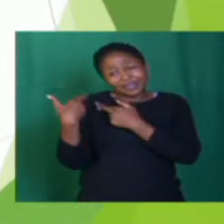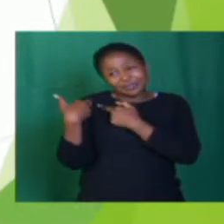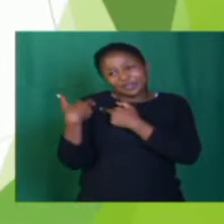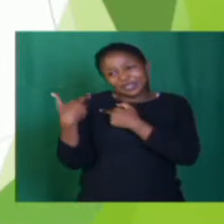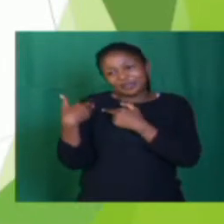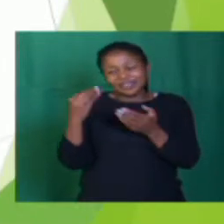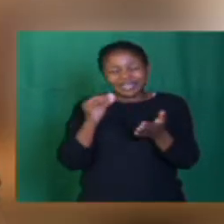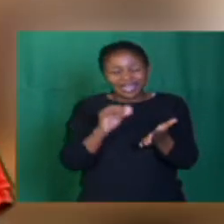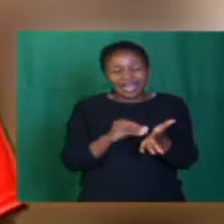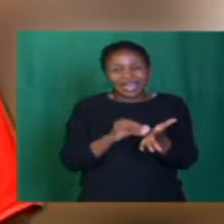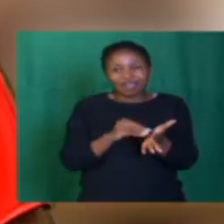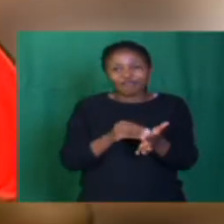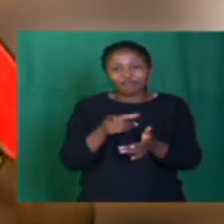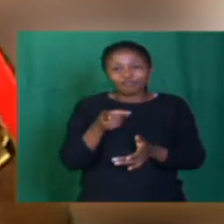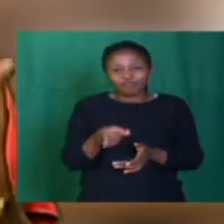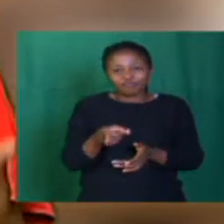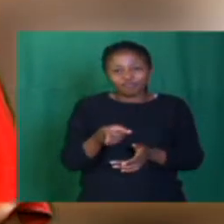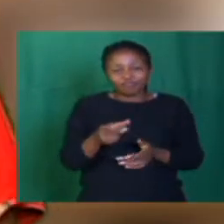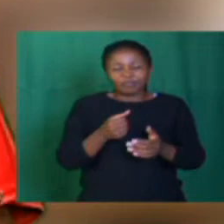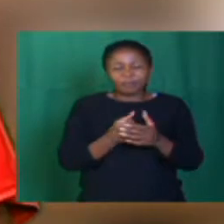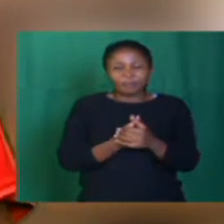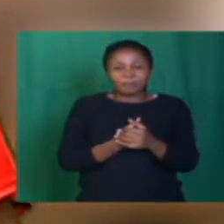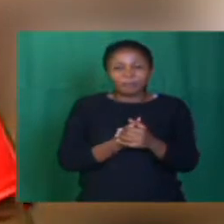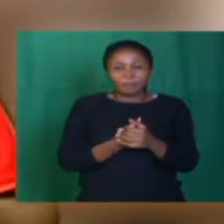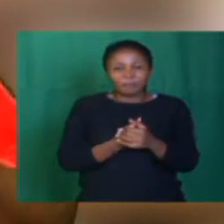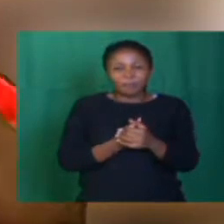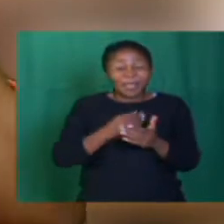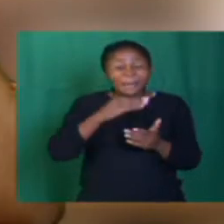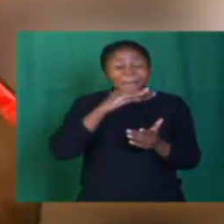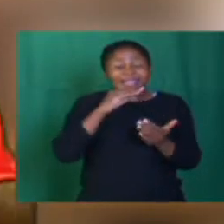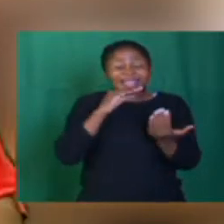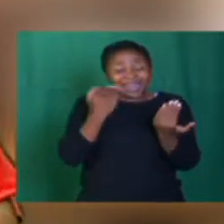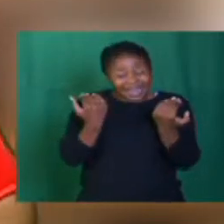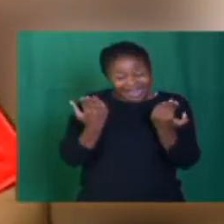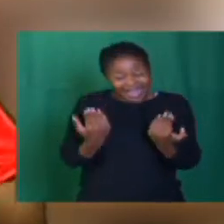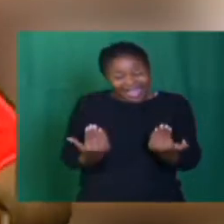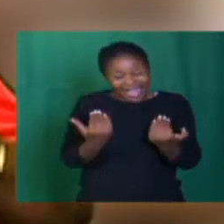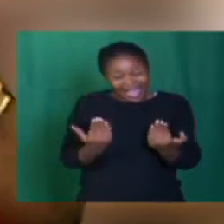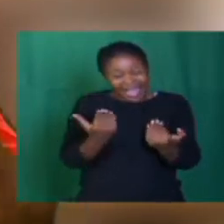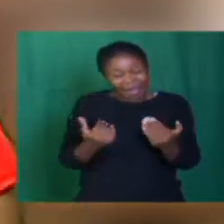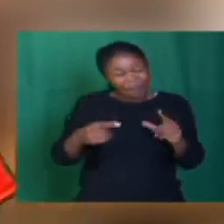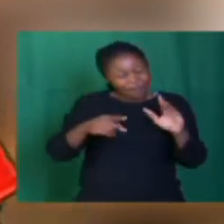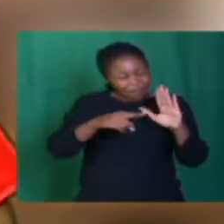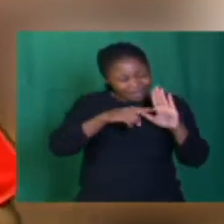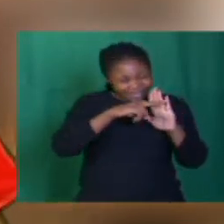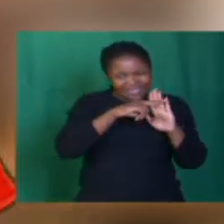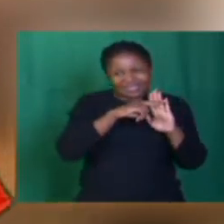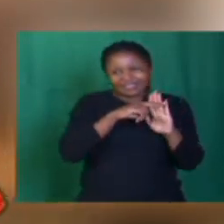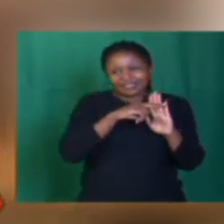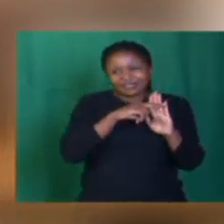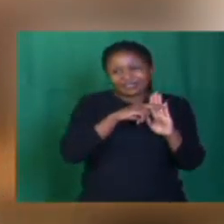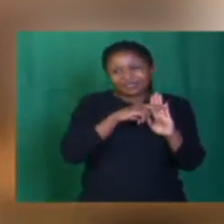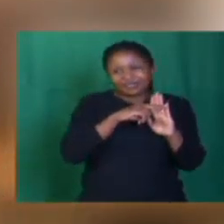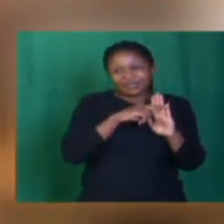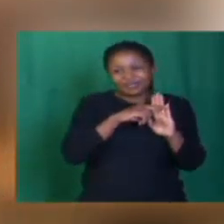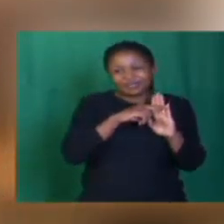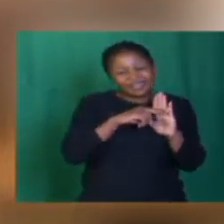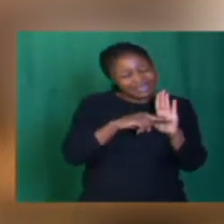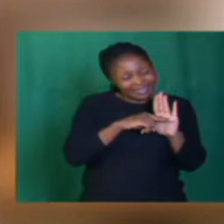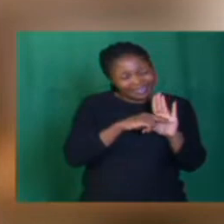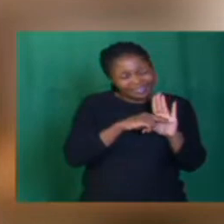I'm presenting to you, my dear Lena, the other side. So it's points for, or rather it's points against what